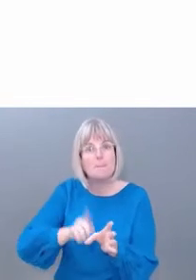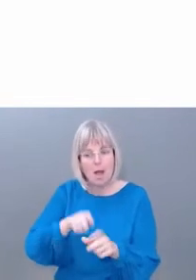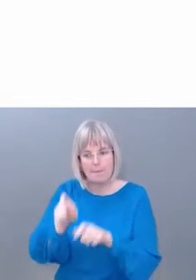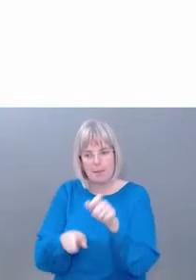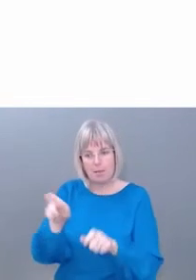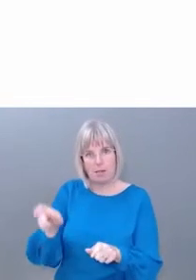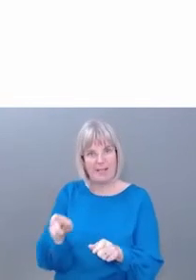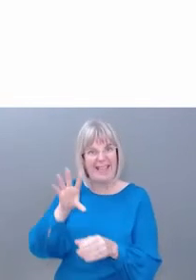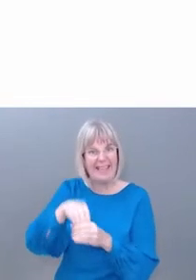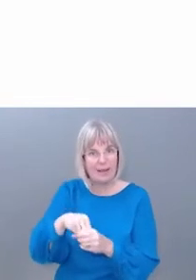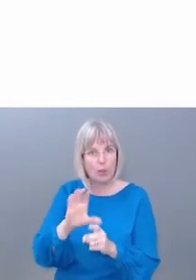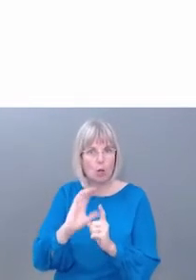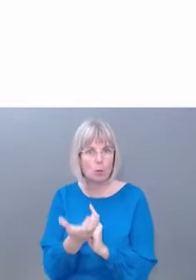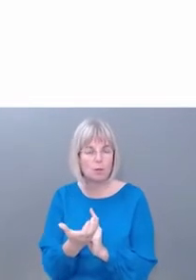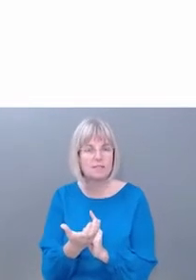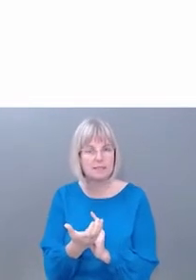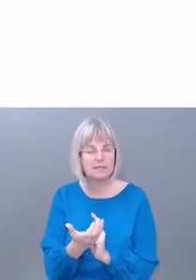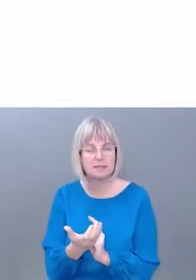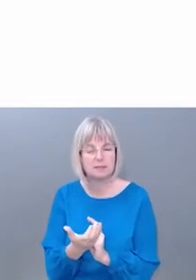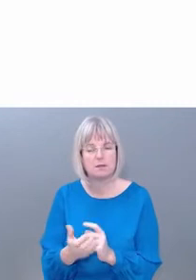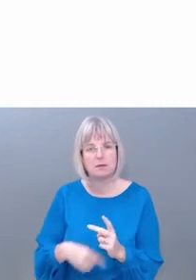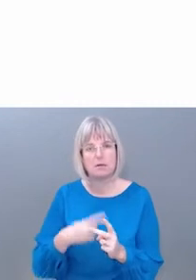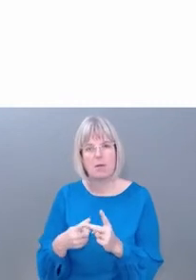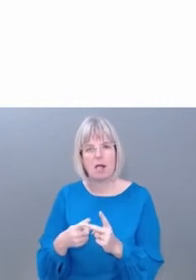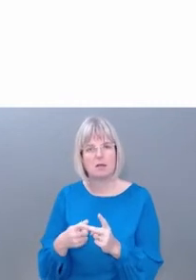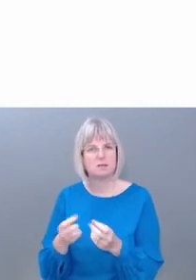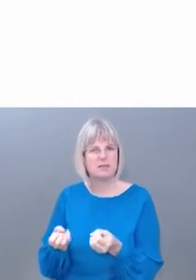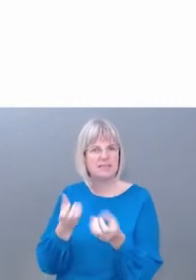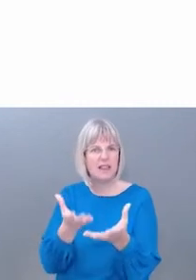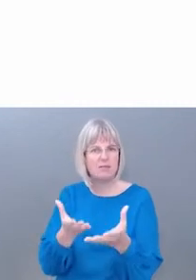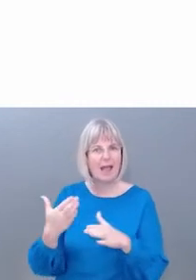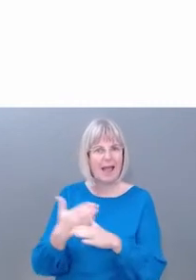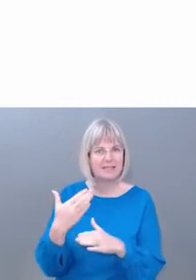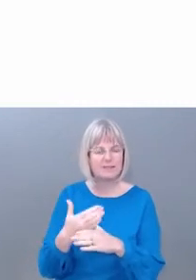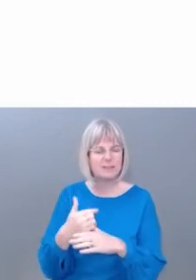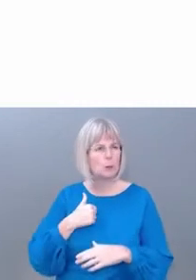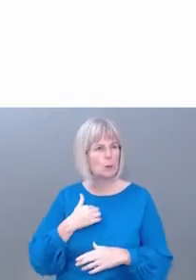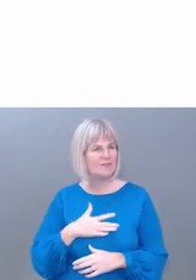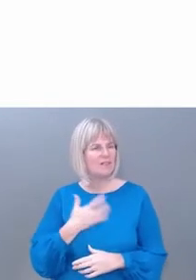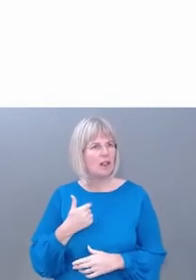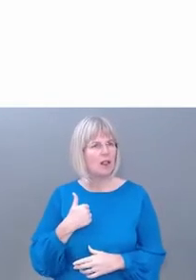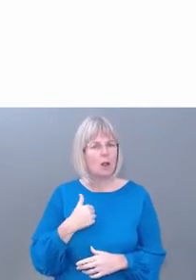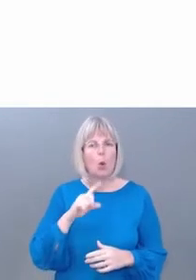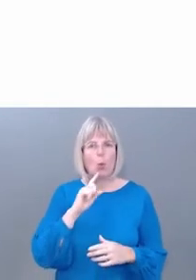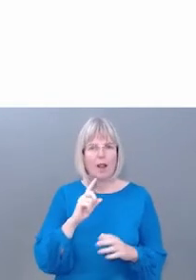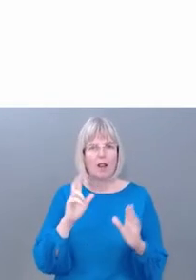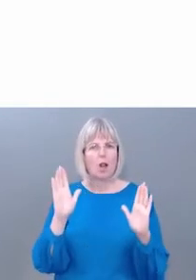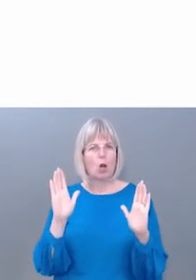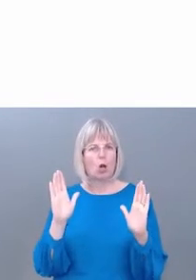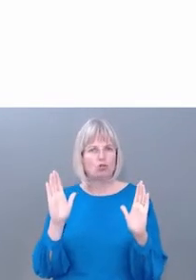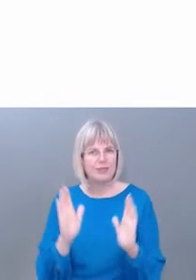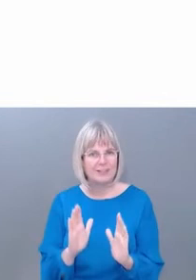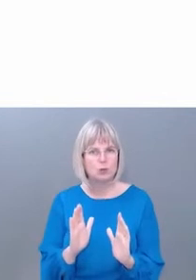also delivers activity which we believe will reduce ultimately at a population level the risk of severe mental